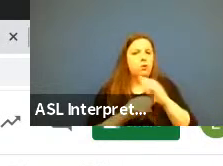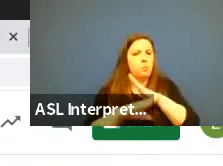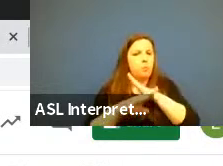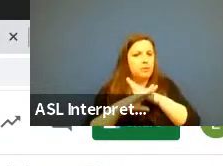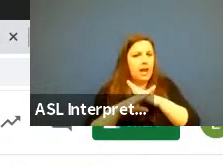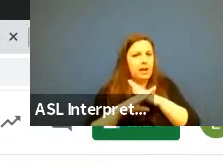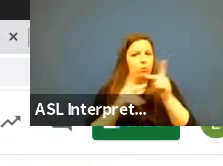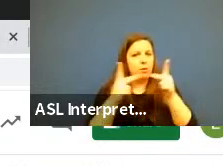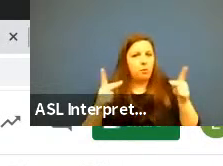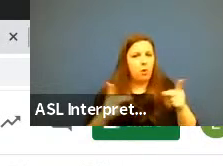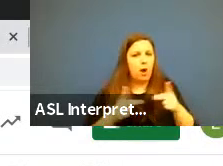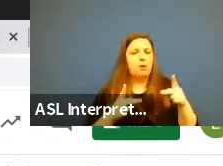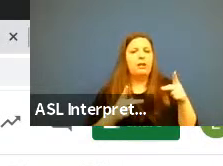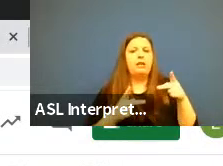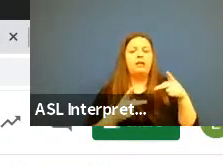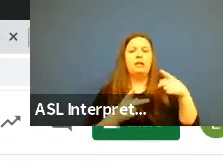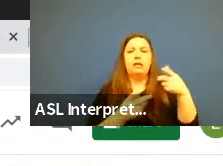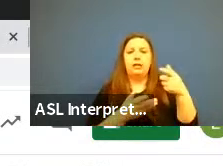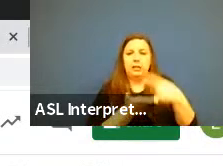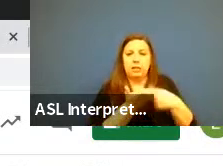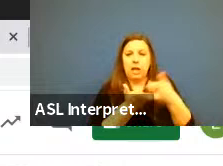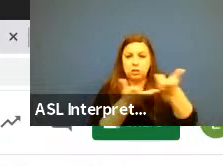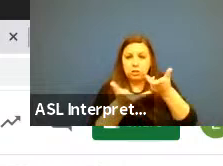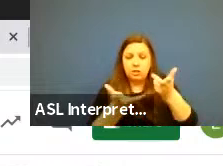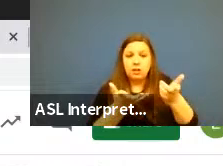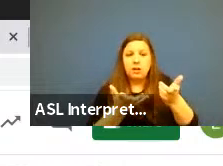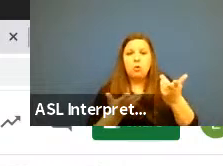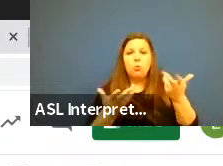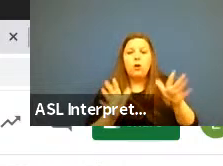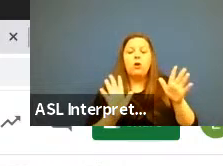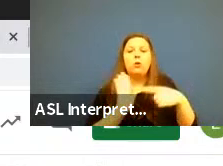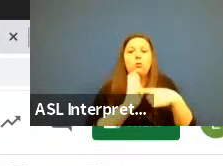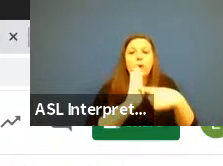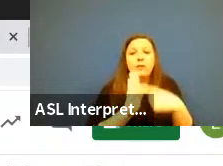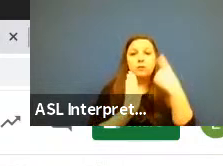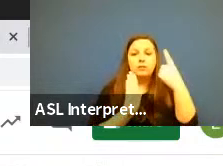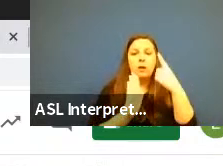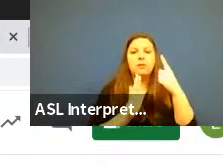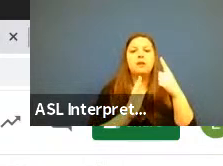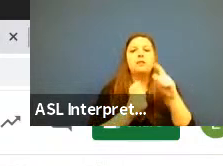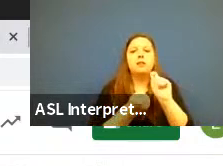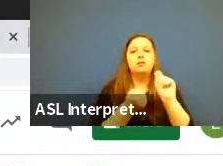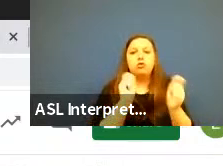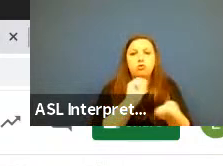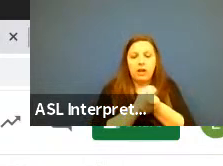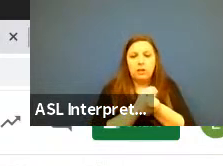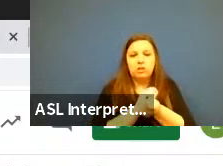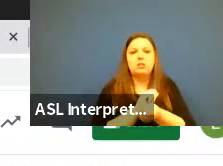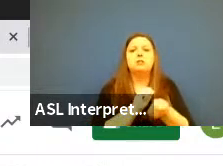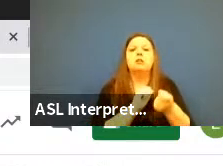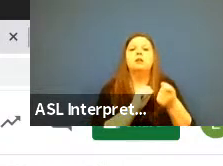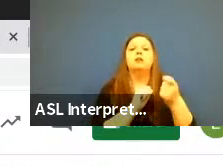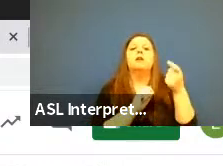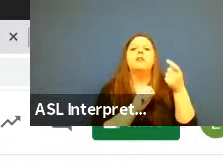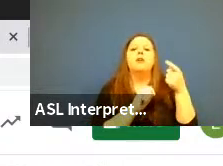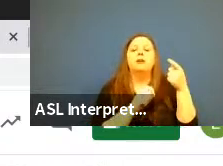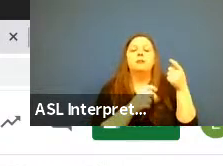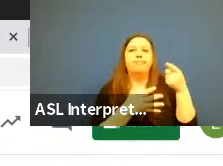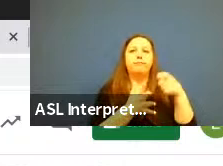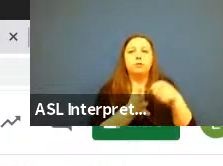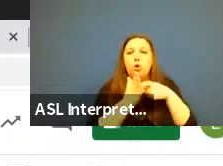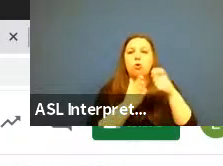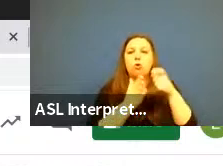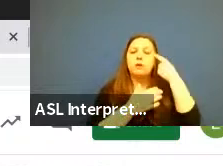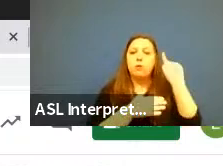that we don't reveal something that changes the terms of the negotiation. And so we shouldn't be referring to that property by its real